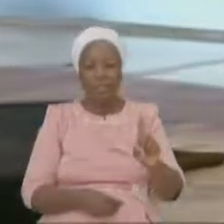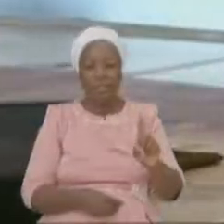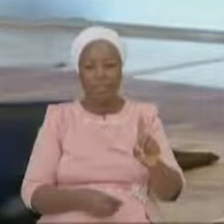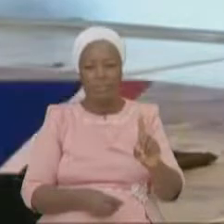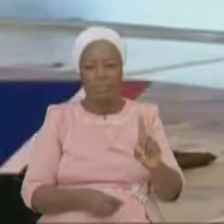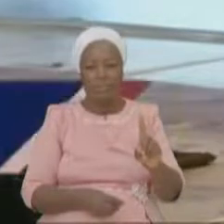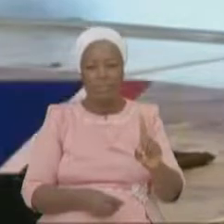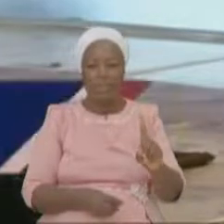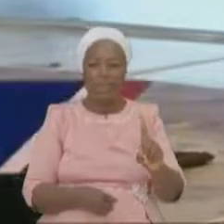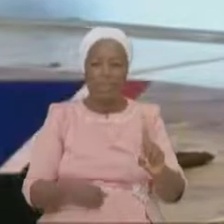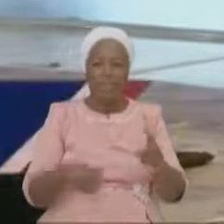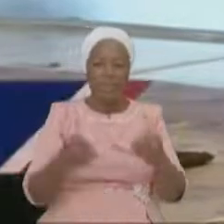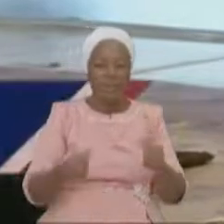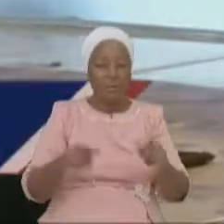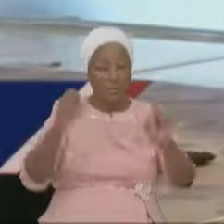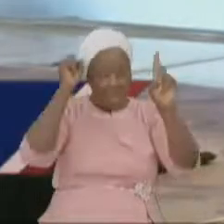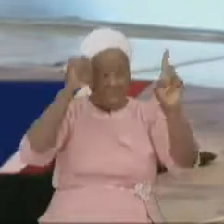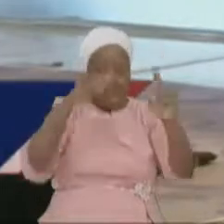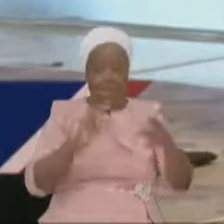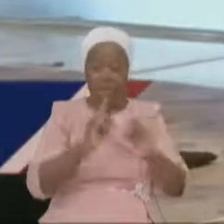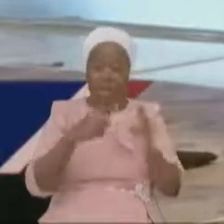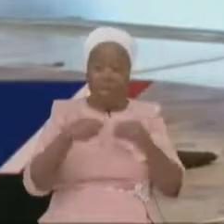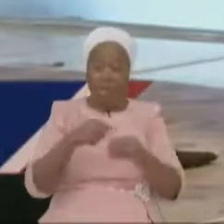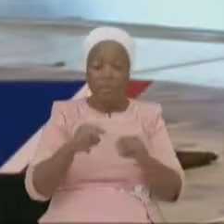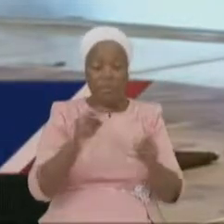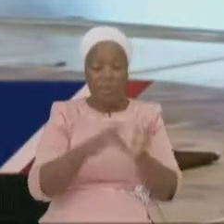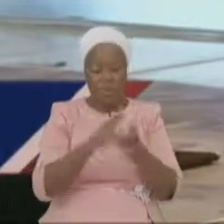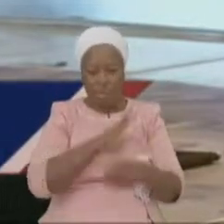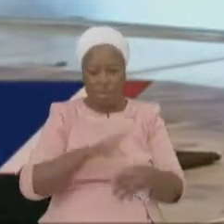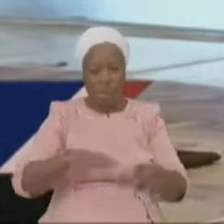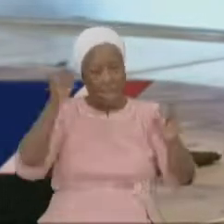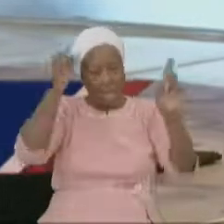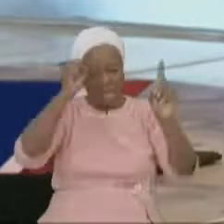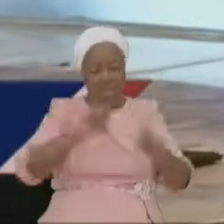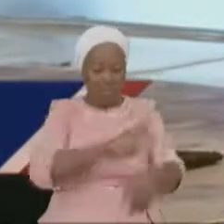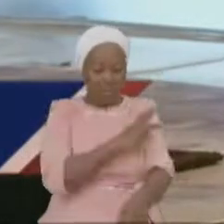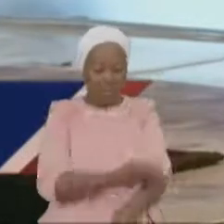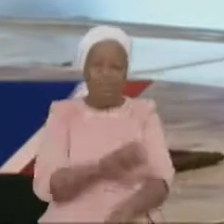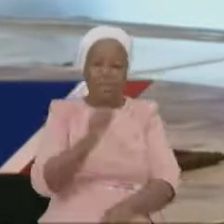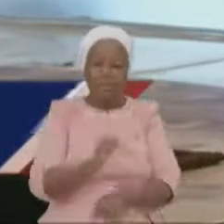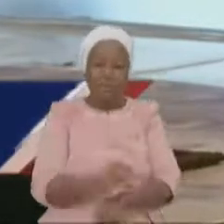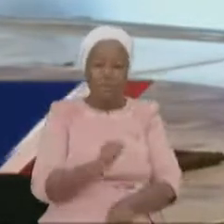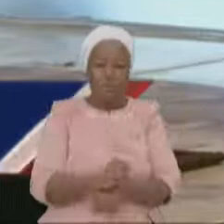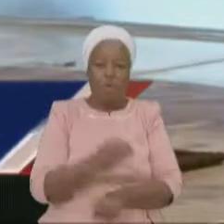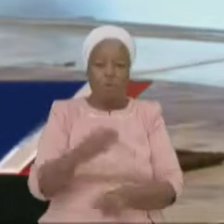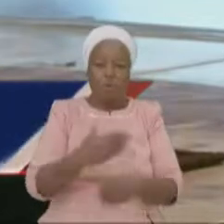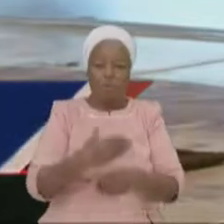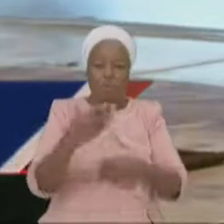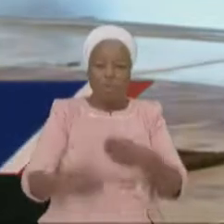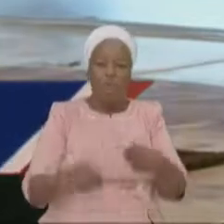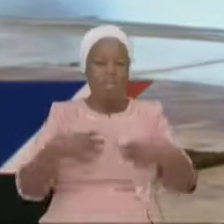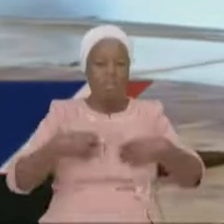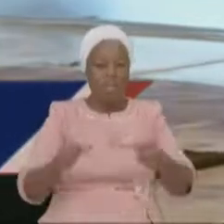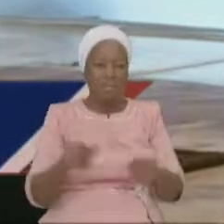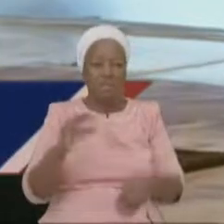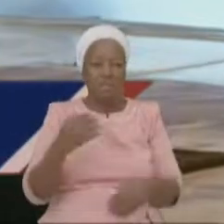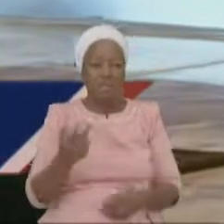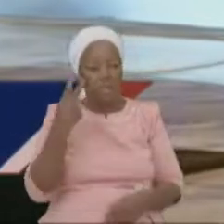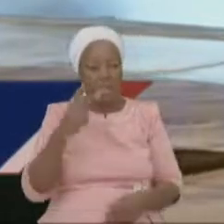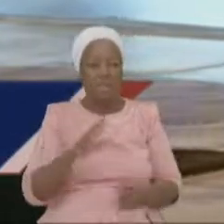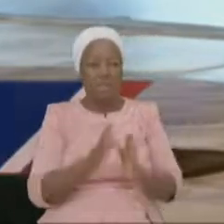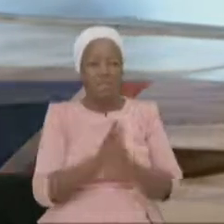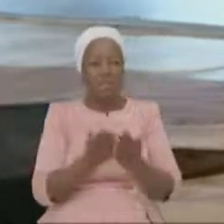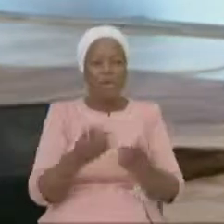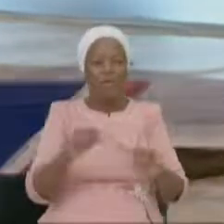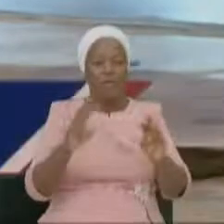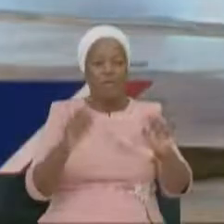to Christ, his mighty works of total cure. Look at that again, Matthew